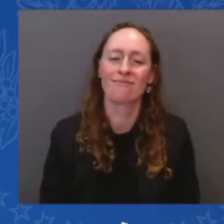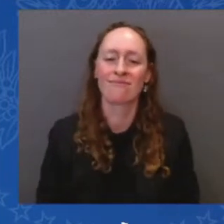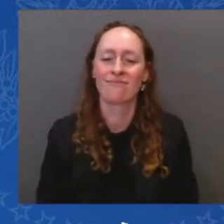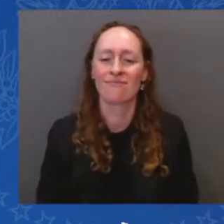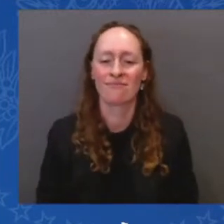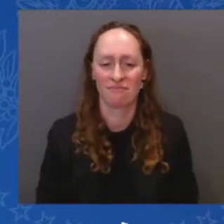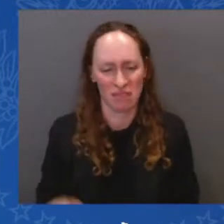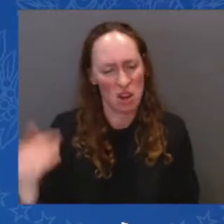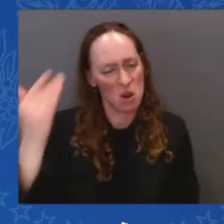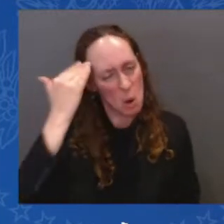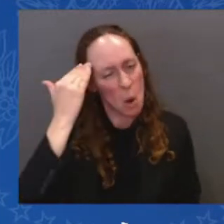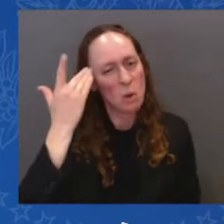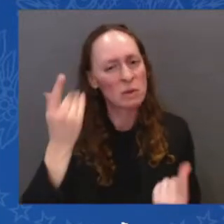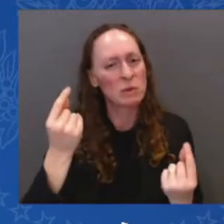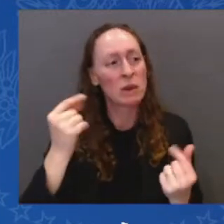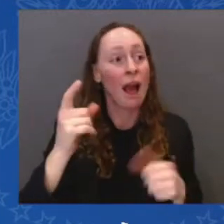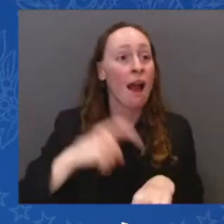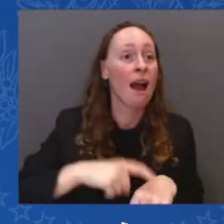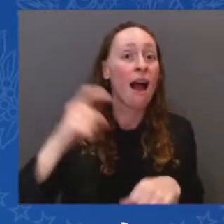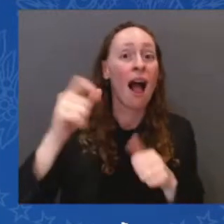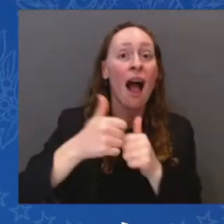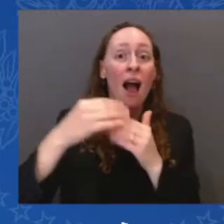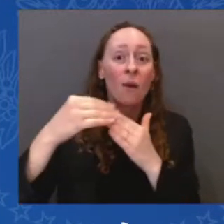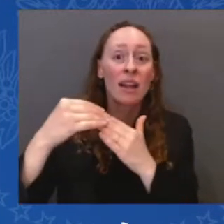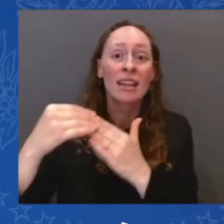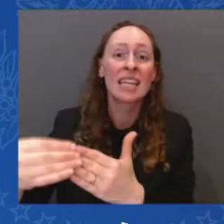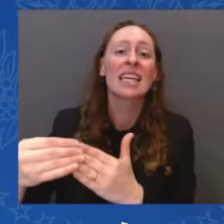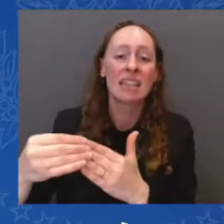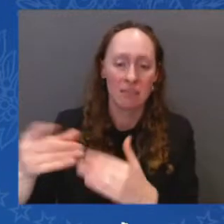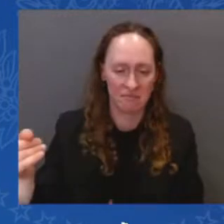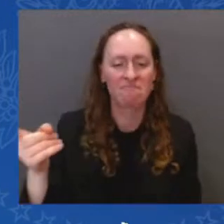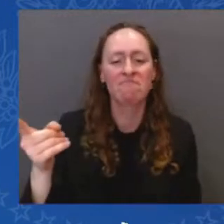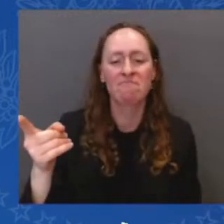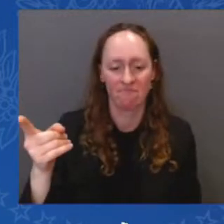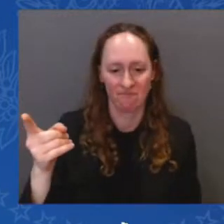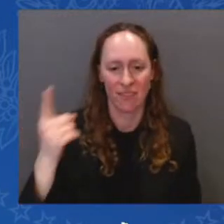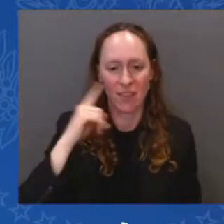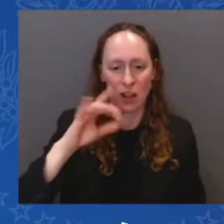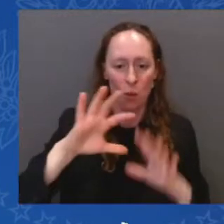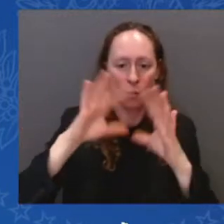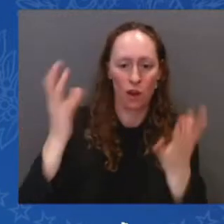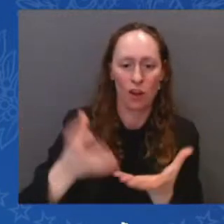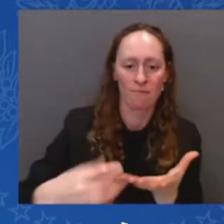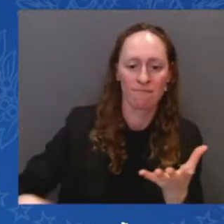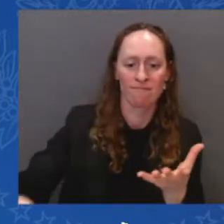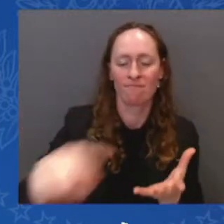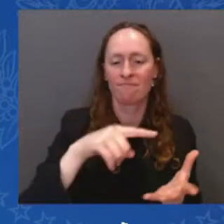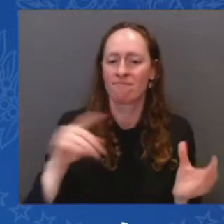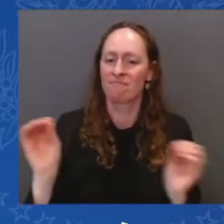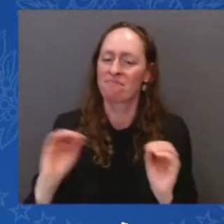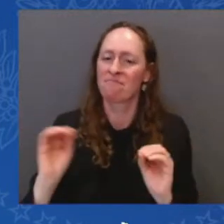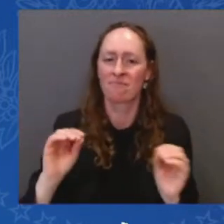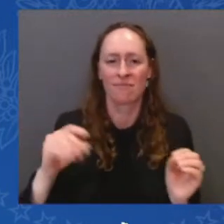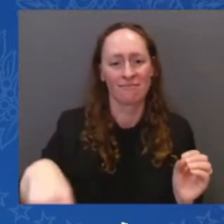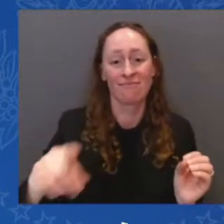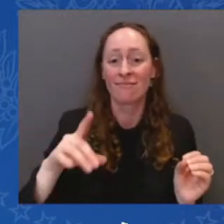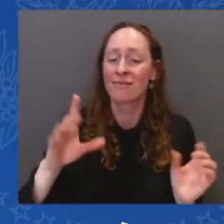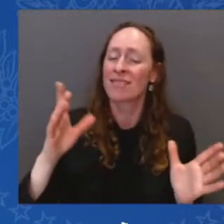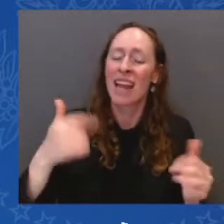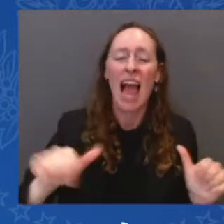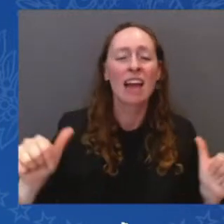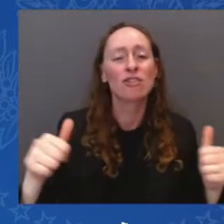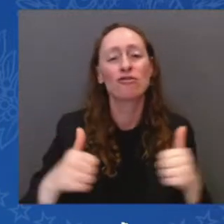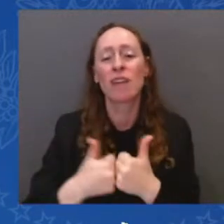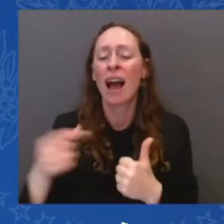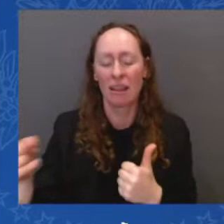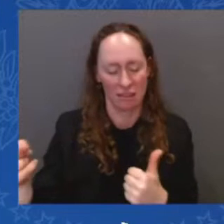force. He will build combat readiness, and there's no doubt he will meet the challenges of tomorrow. And